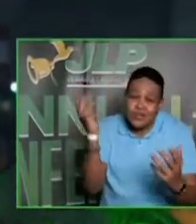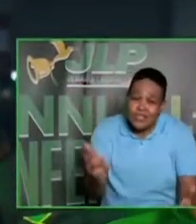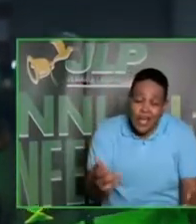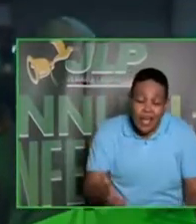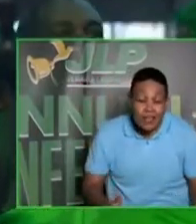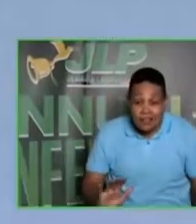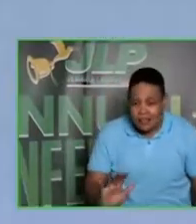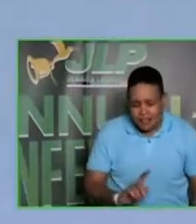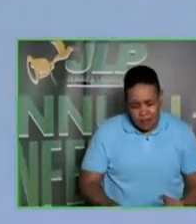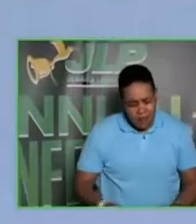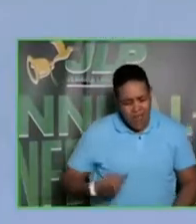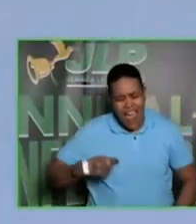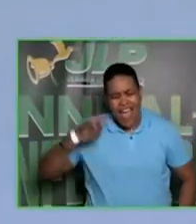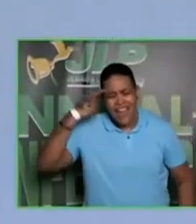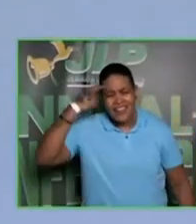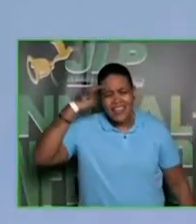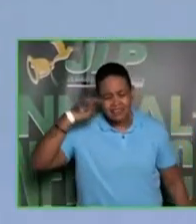But I think I have